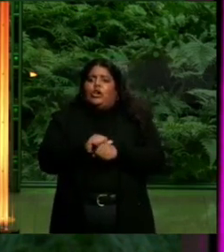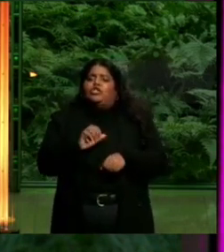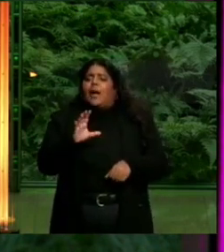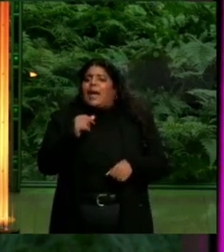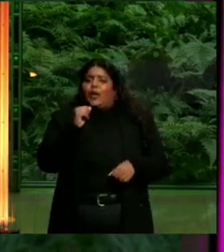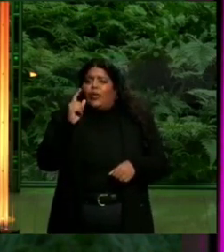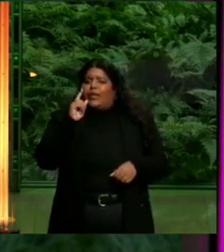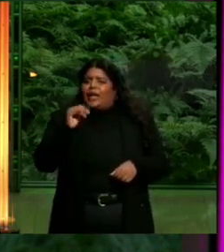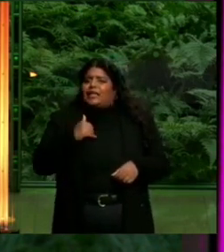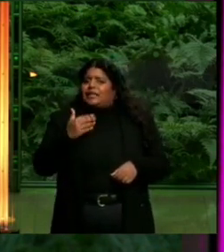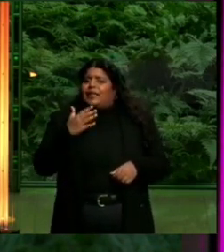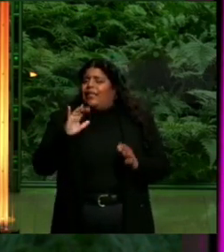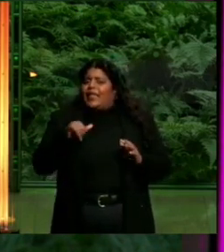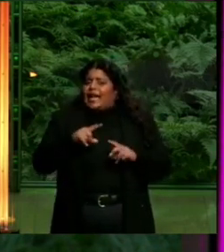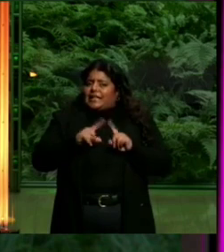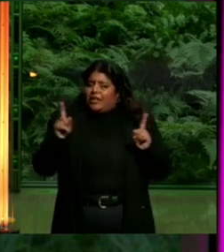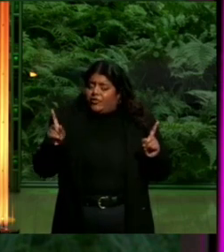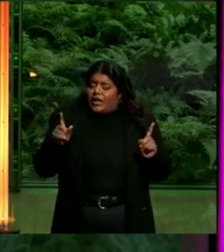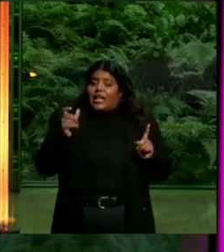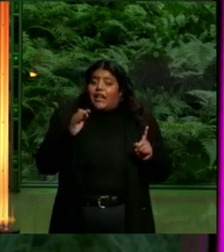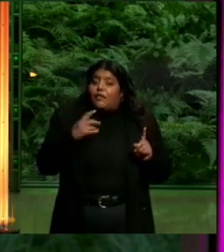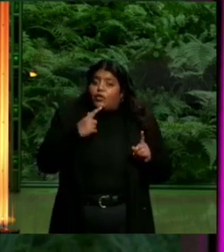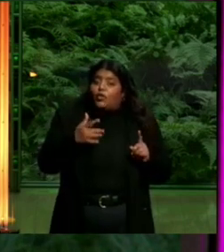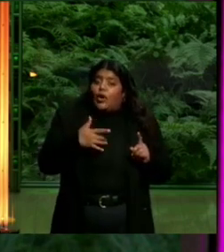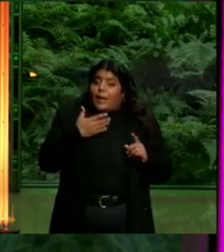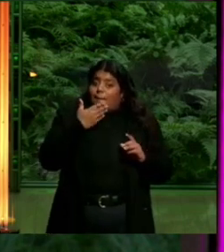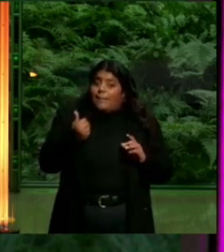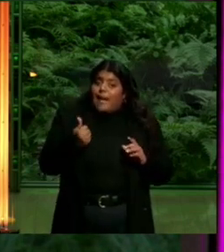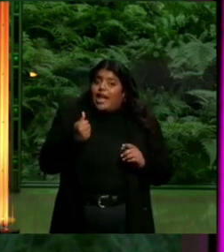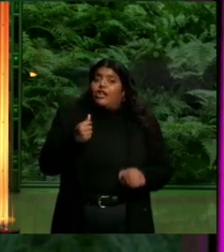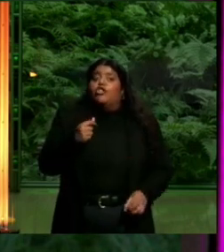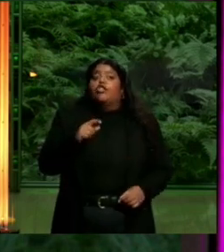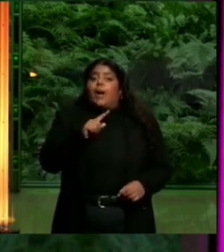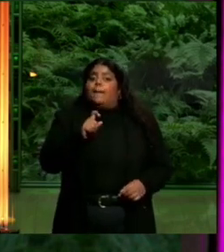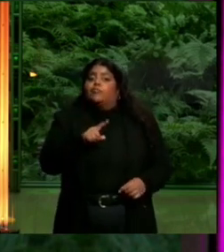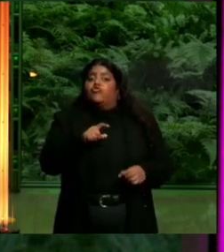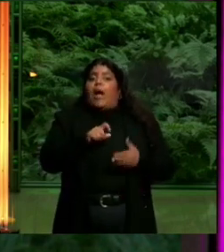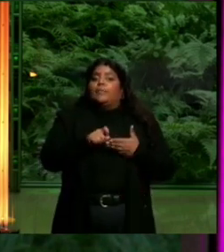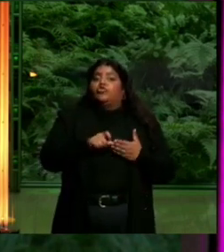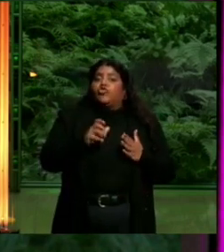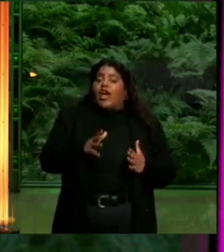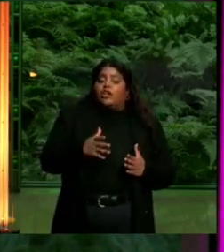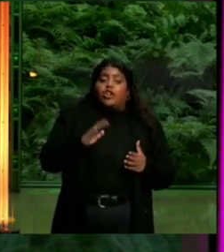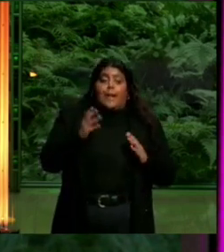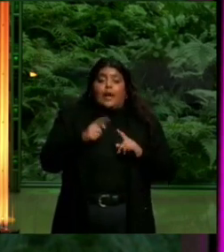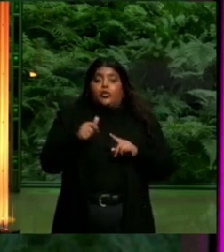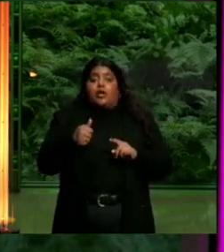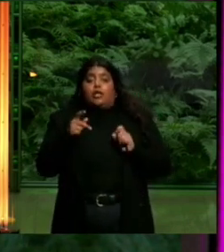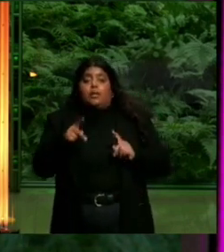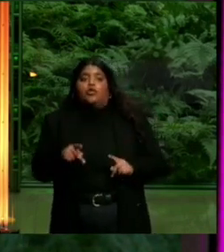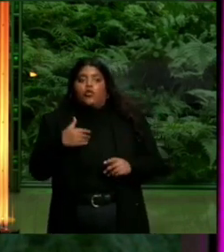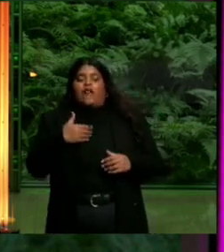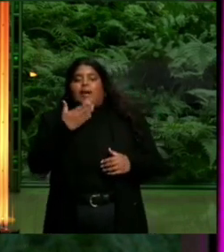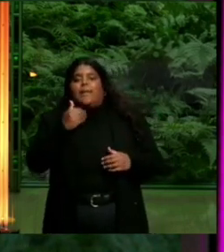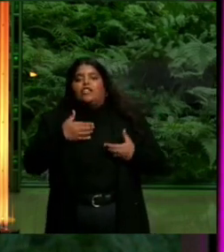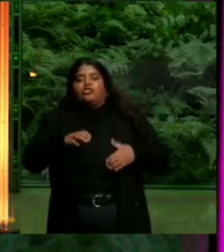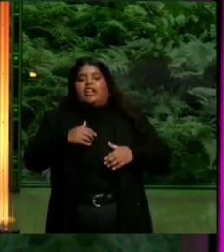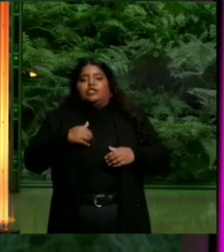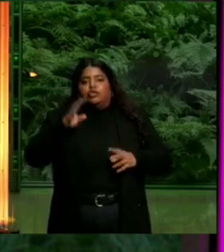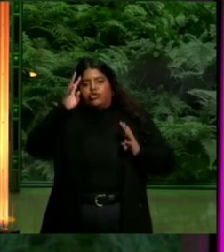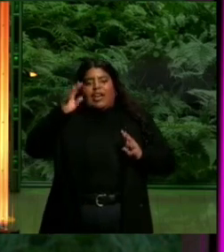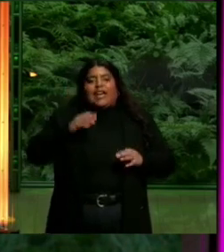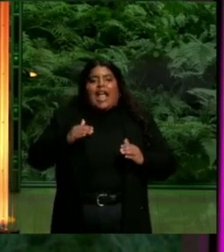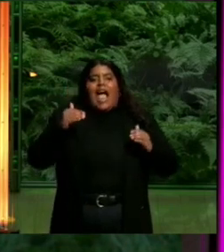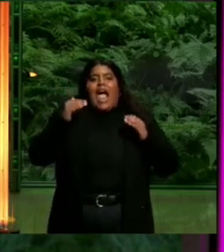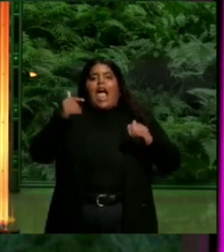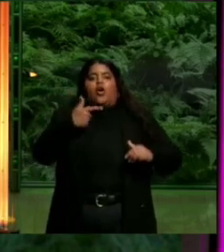don't think this is that different. Like if you are a better prompt writer than somebody else, then you have a better chance at creating higher quality or